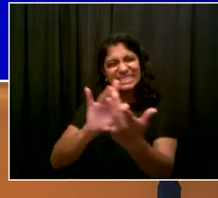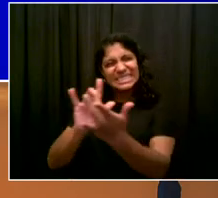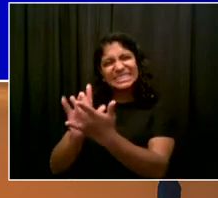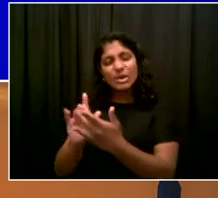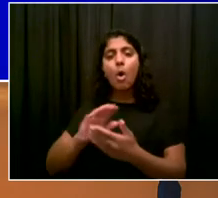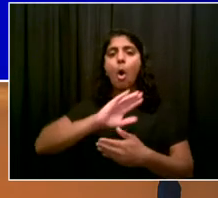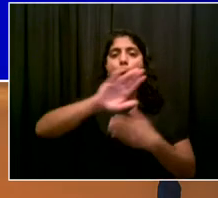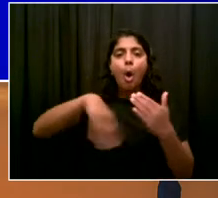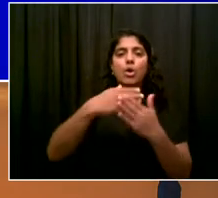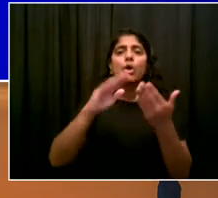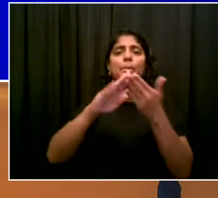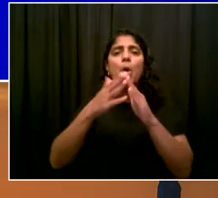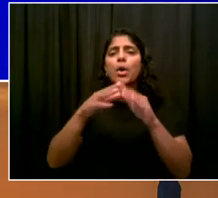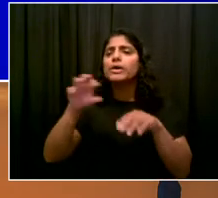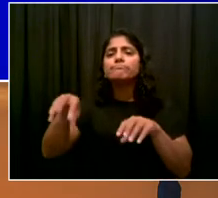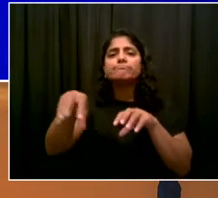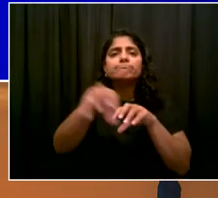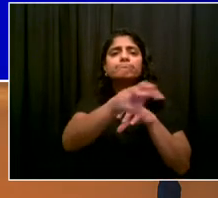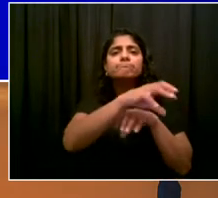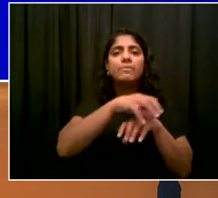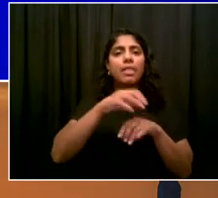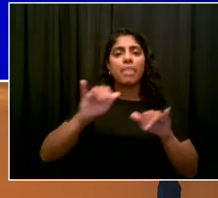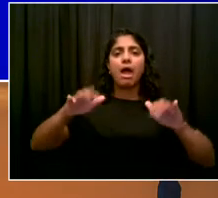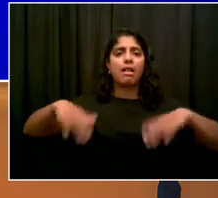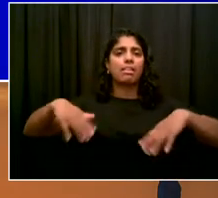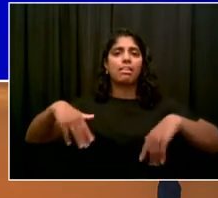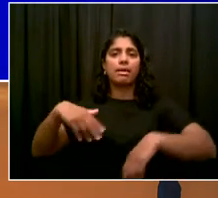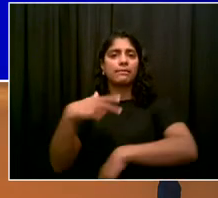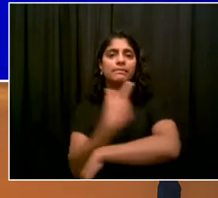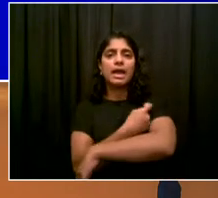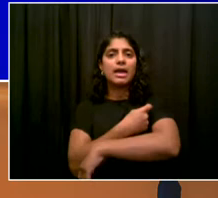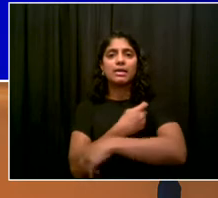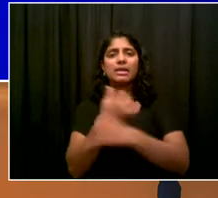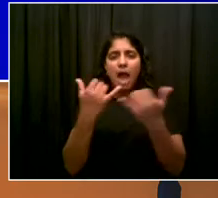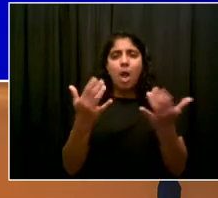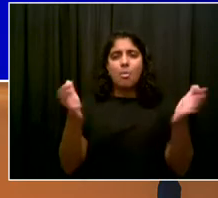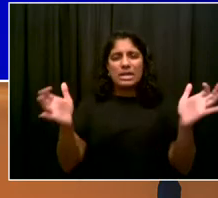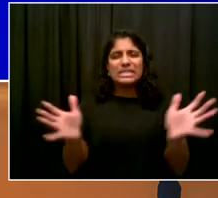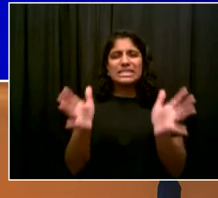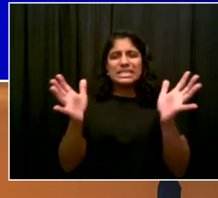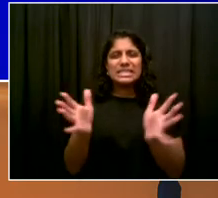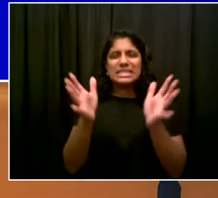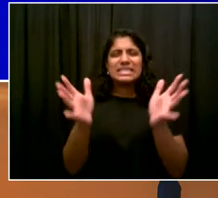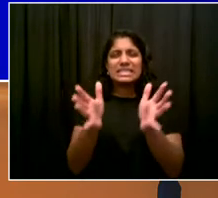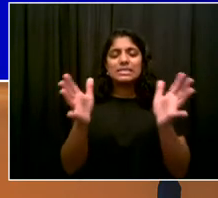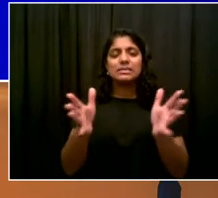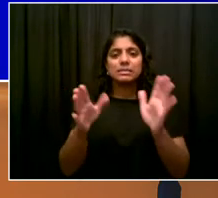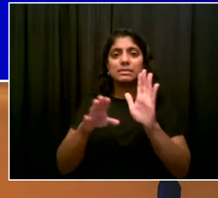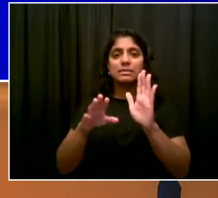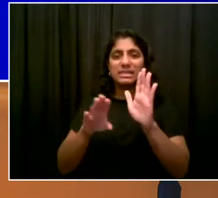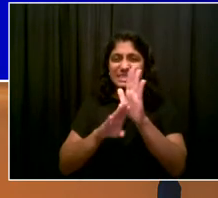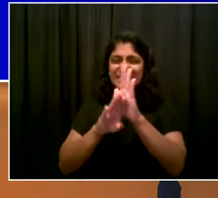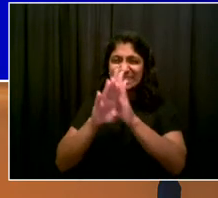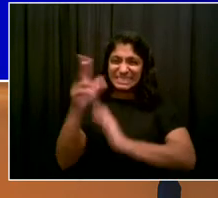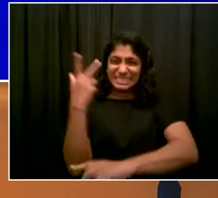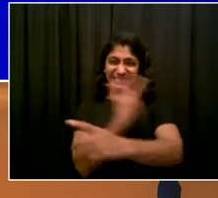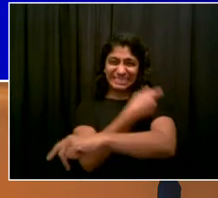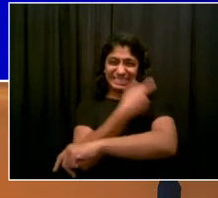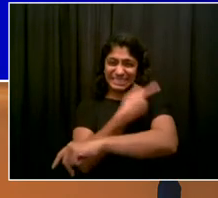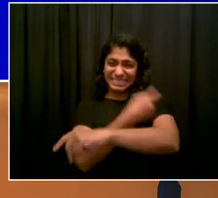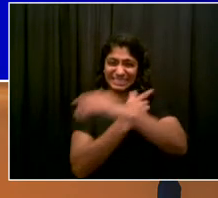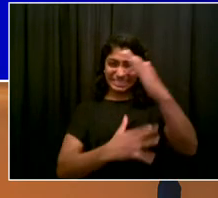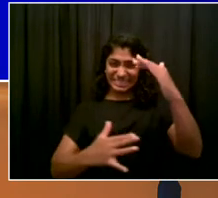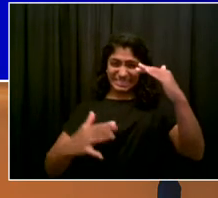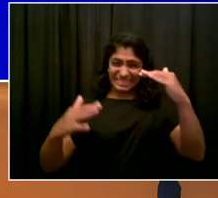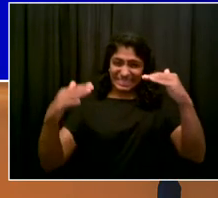the challenges we faced in COVID, learning from them, acting on them, and also giving people opportunity, because people need jobs and opportunity